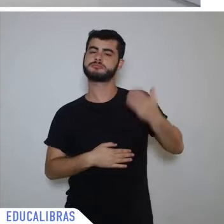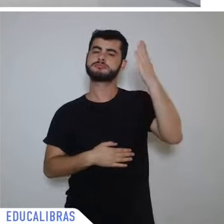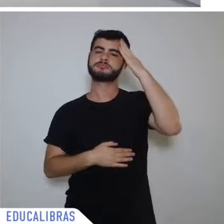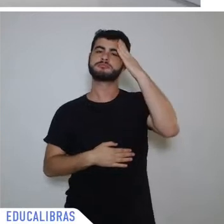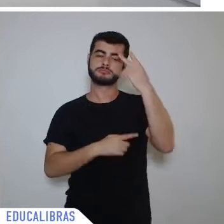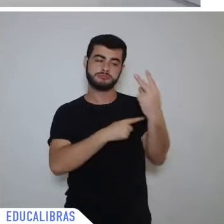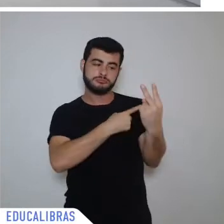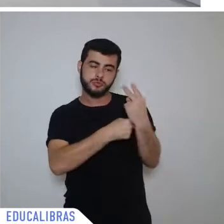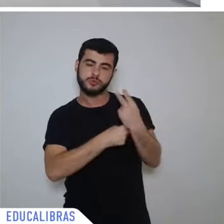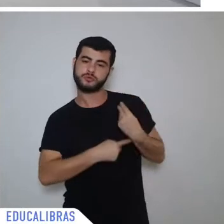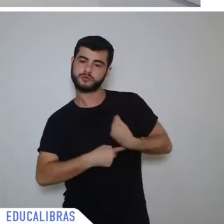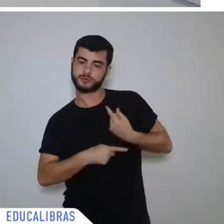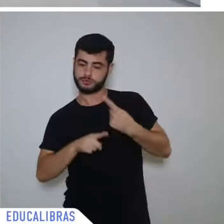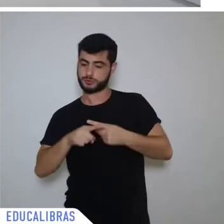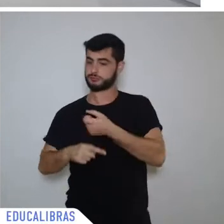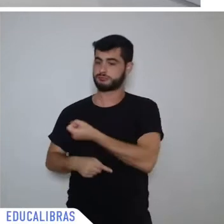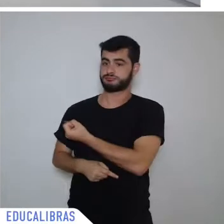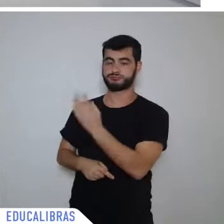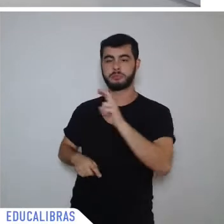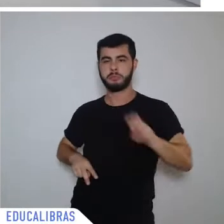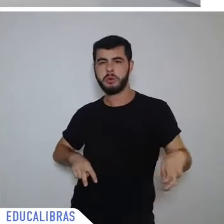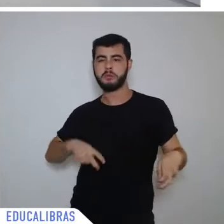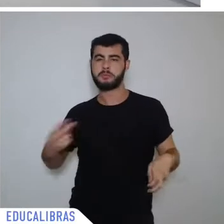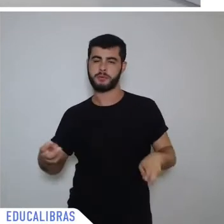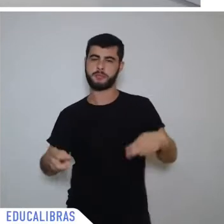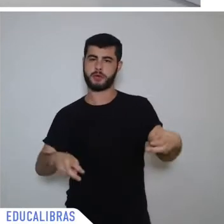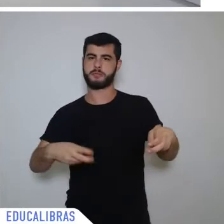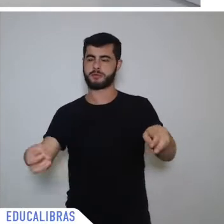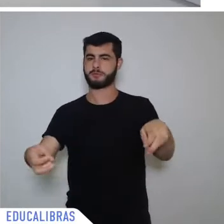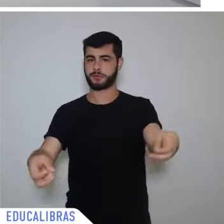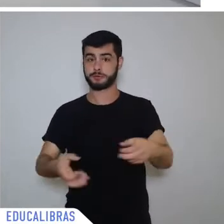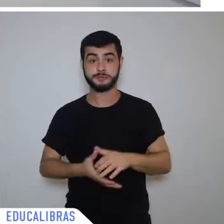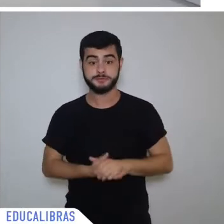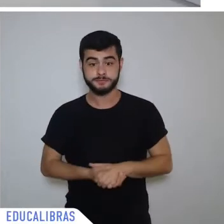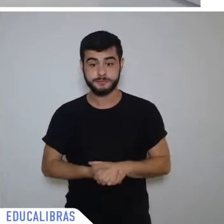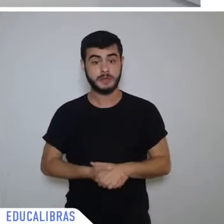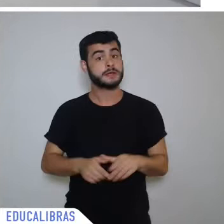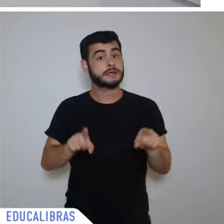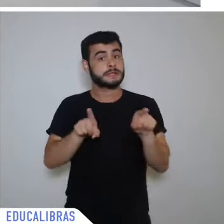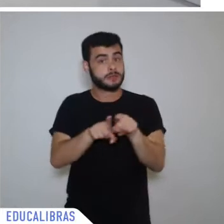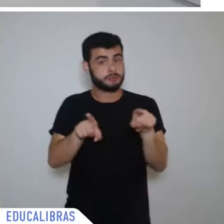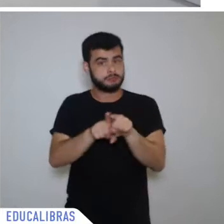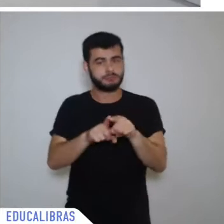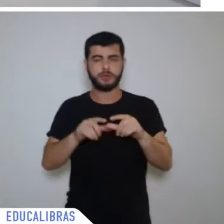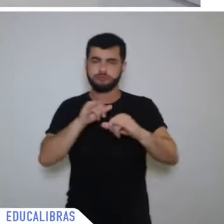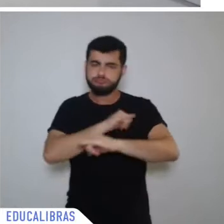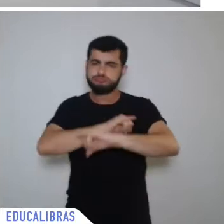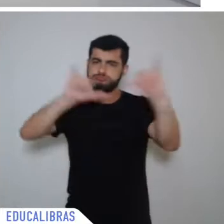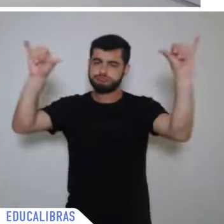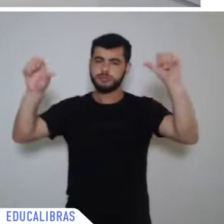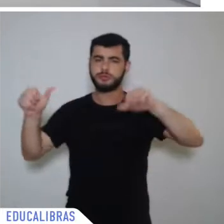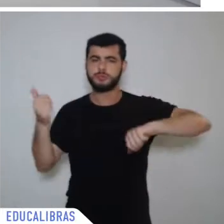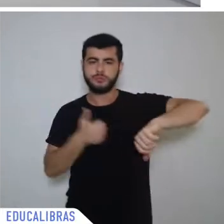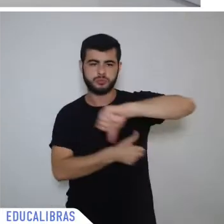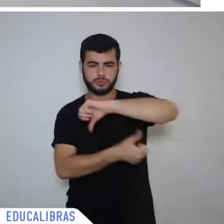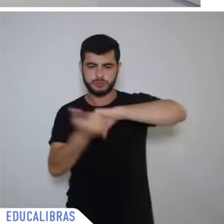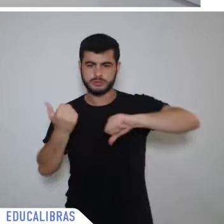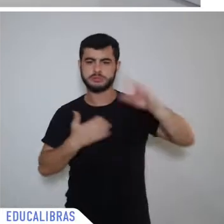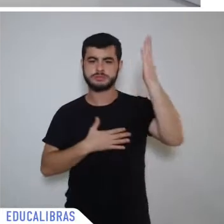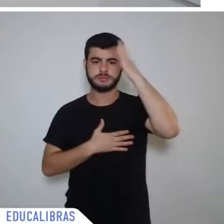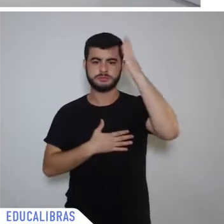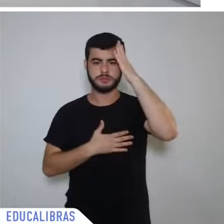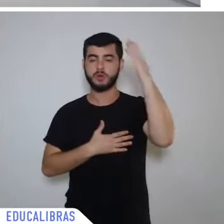lives, even if we have to leave our own lives behind. She also mentions the changes that we see